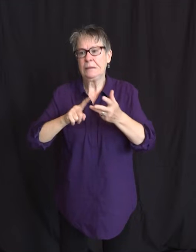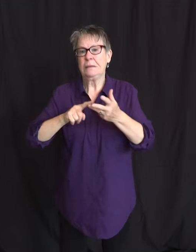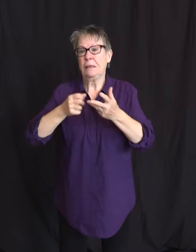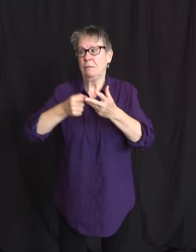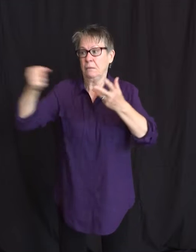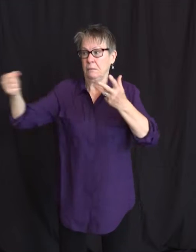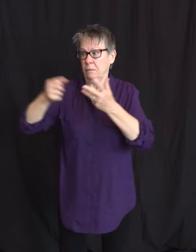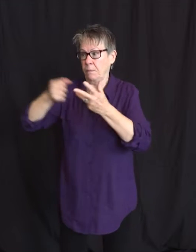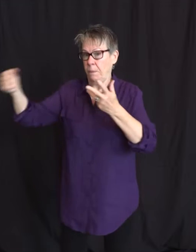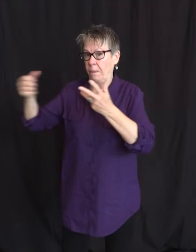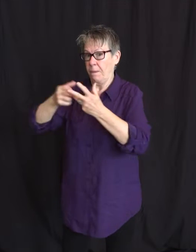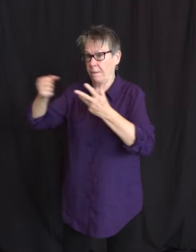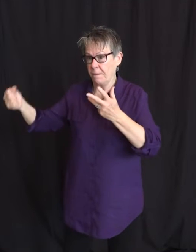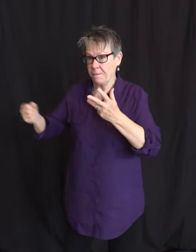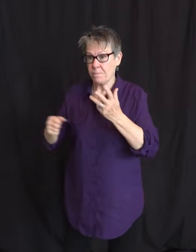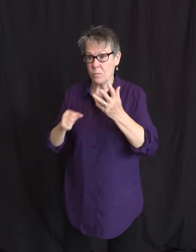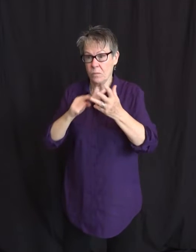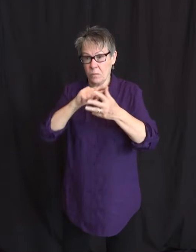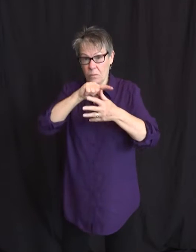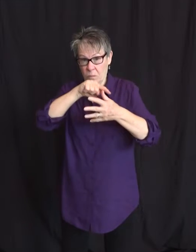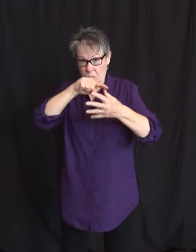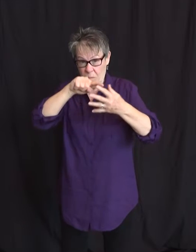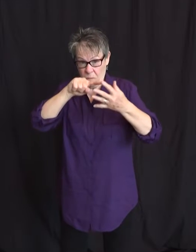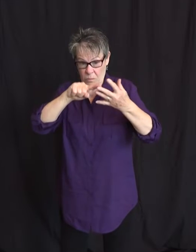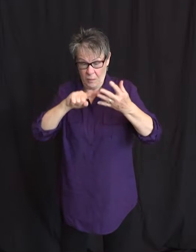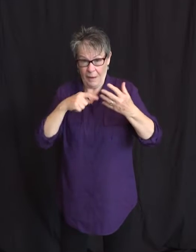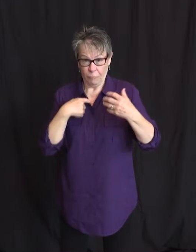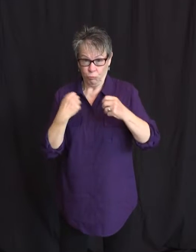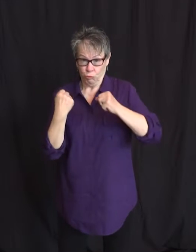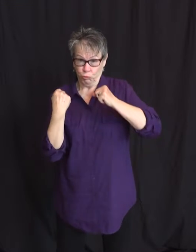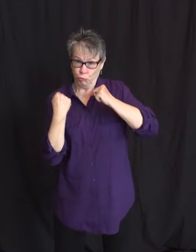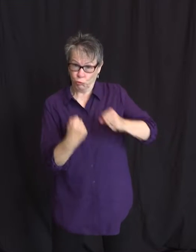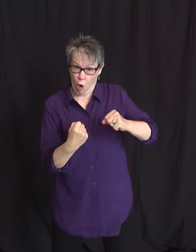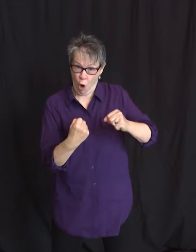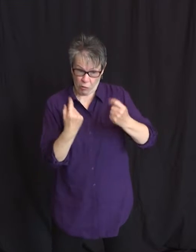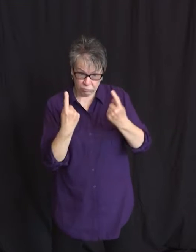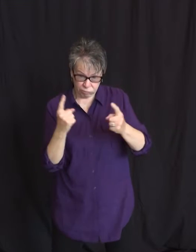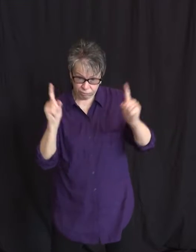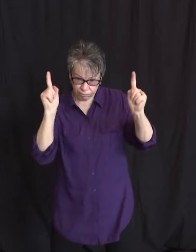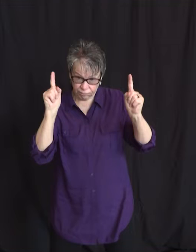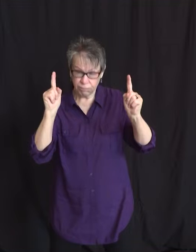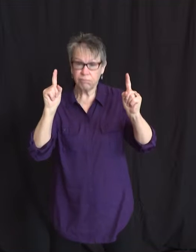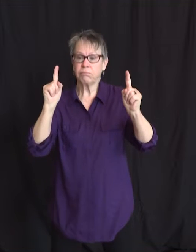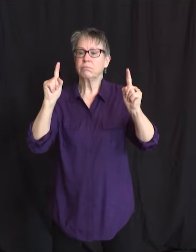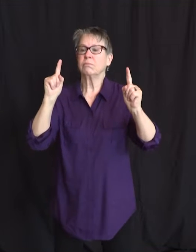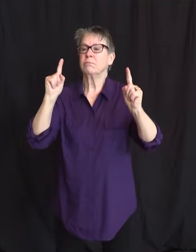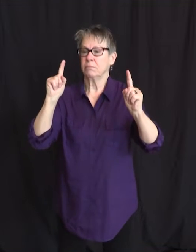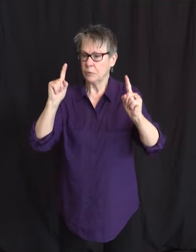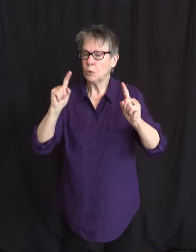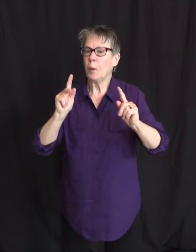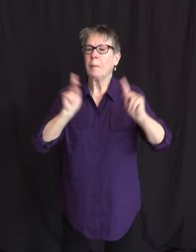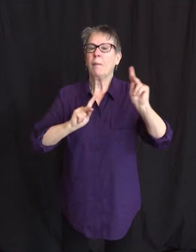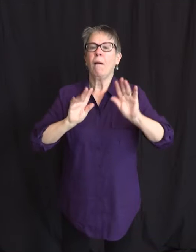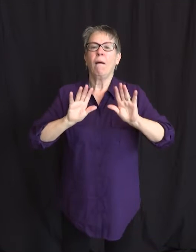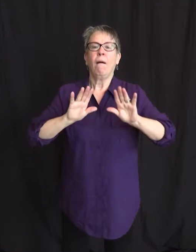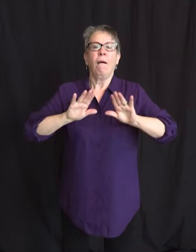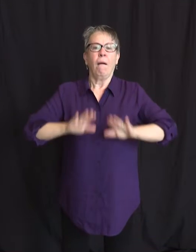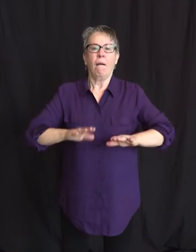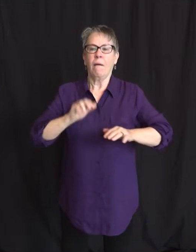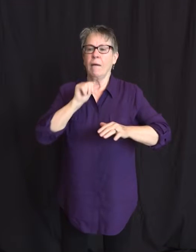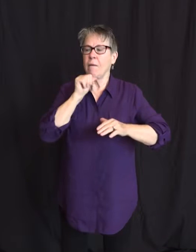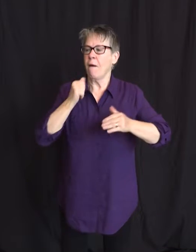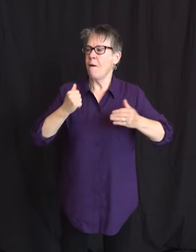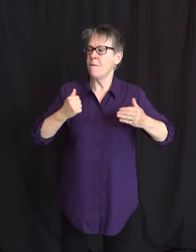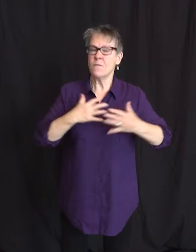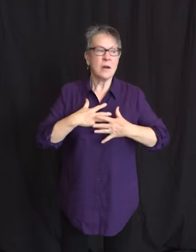of it. And restarting our economy and returning people to work will be done methodically, strategically, and